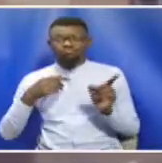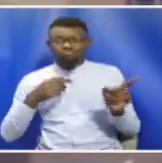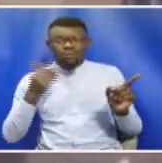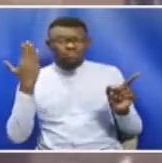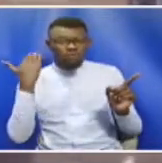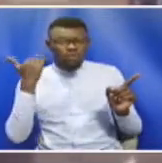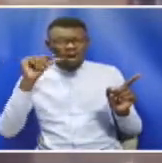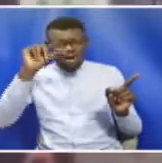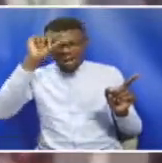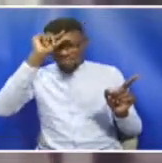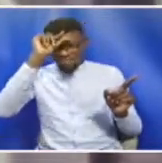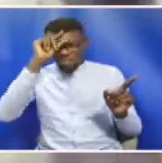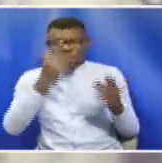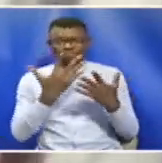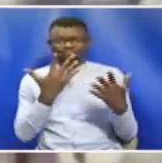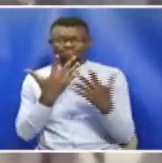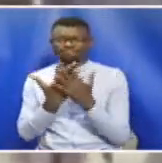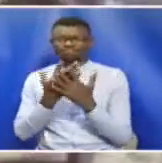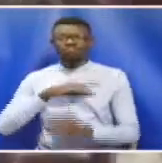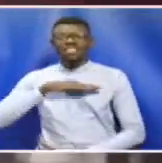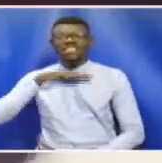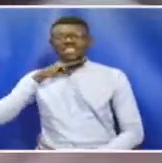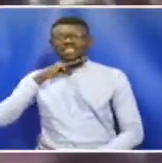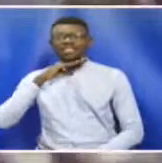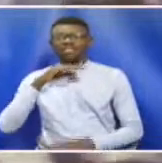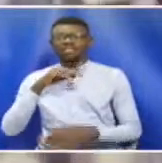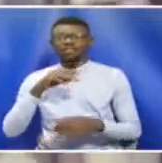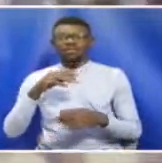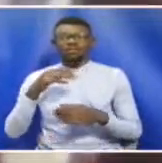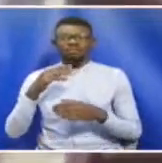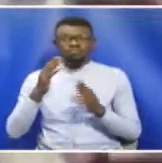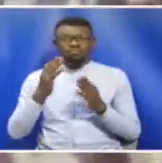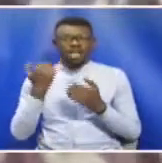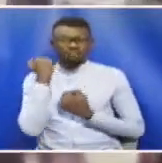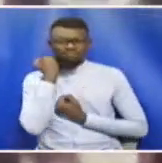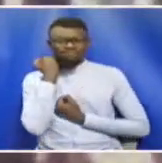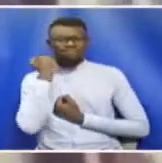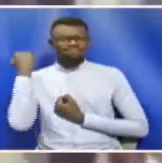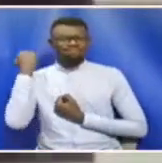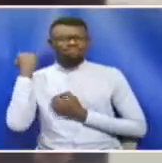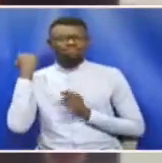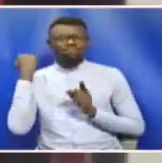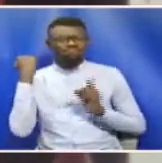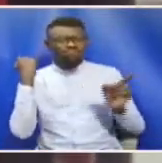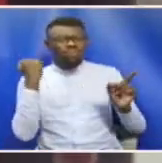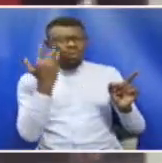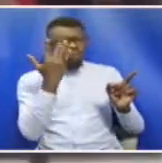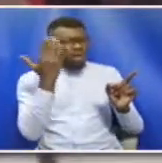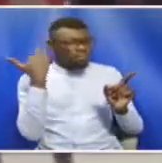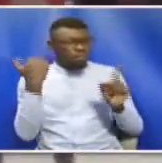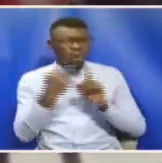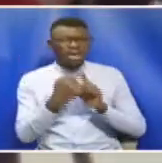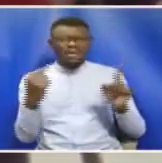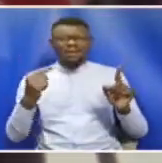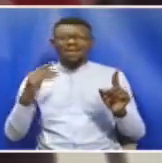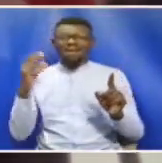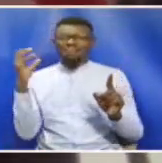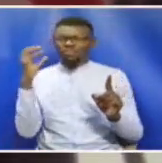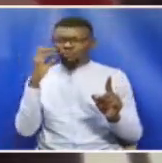to death and consequently hanged for assassinating influential constitutional affairs minister Tom